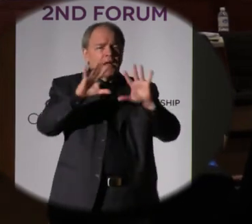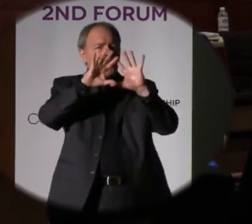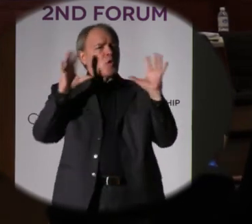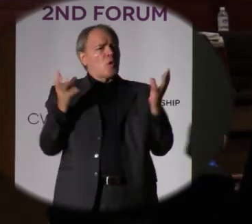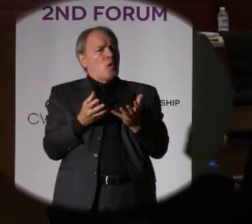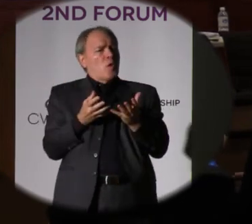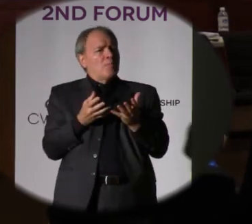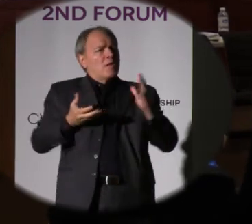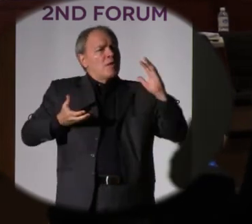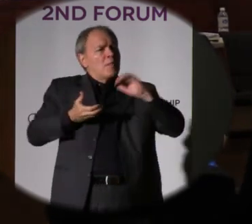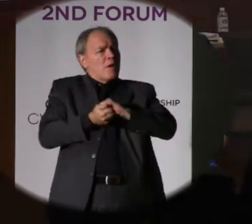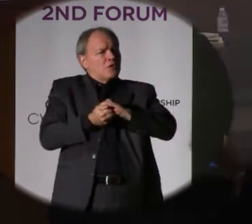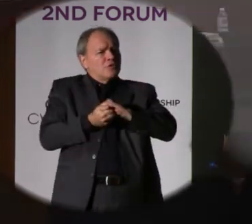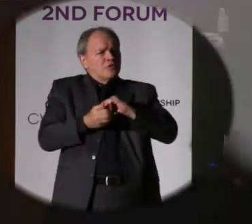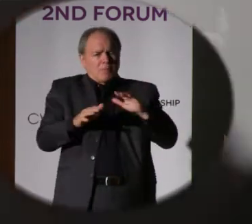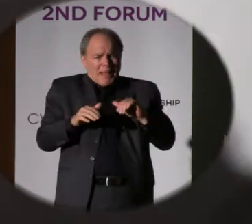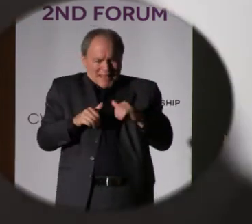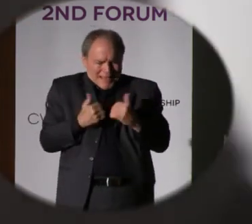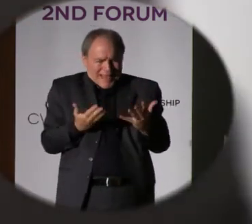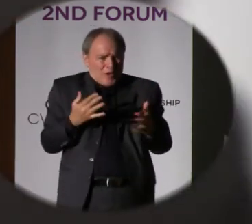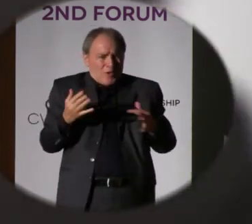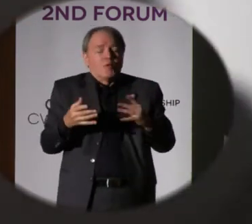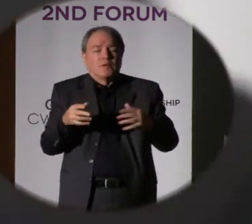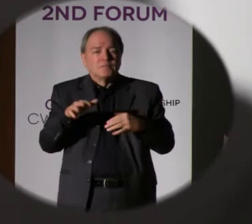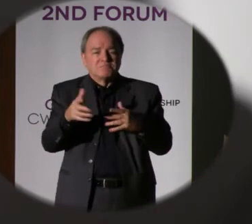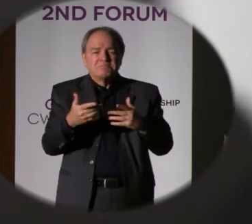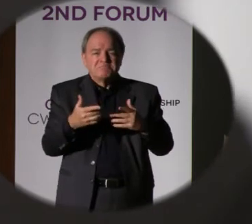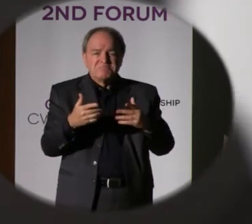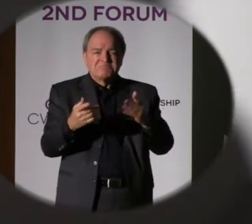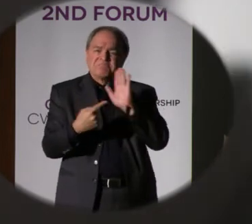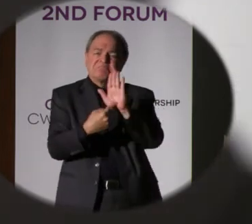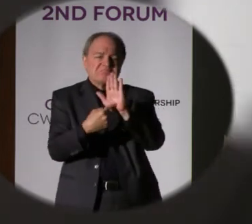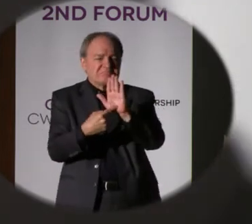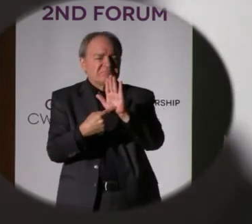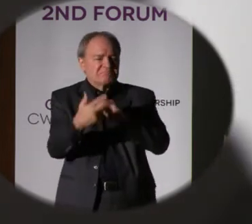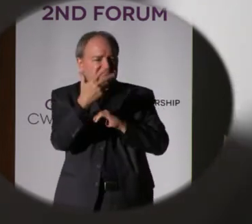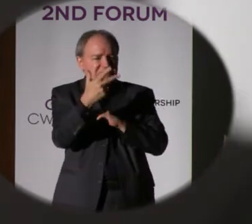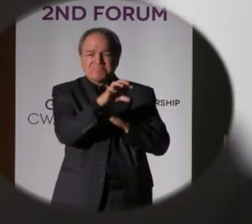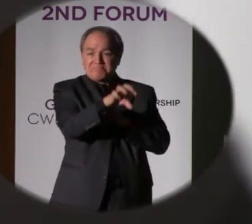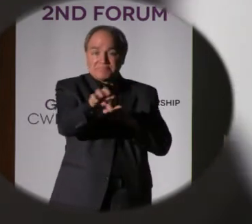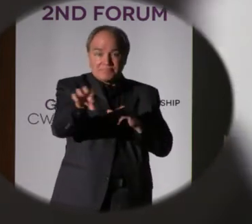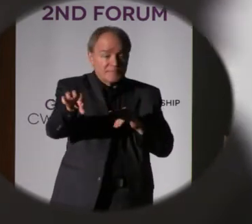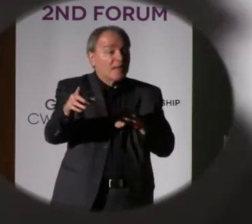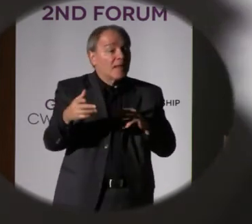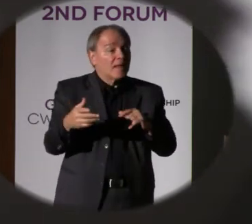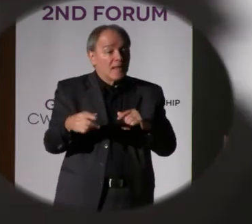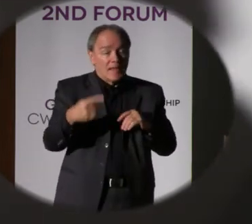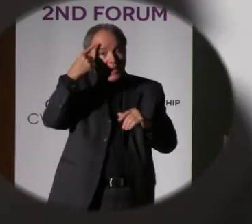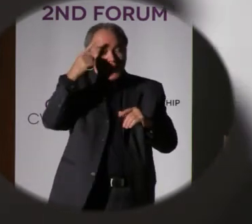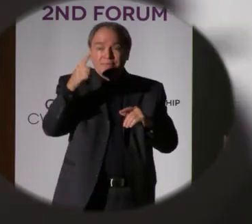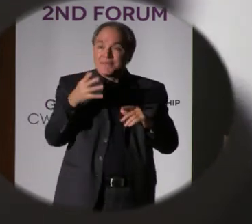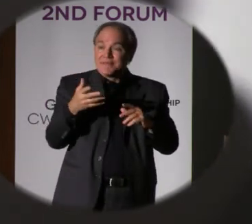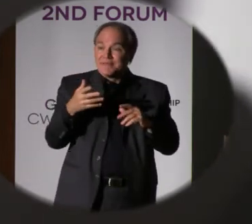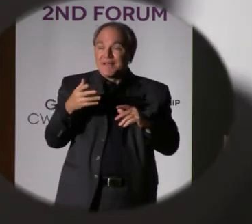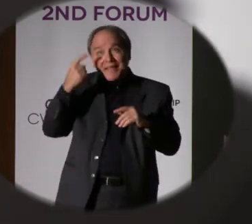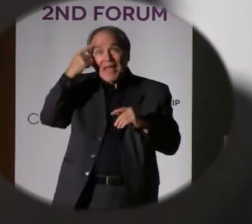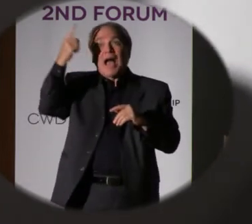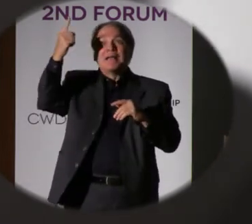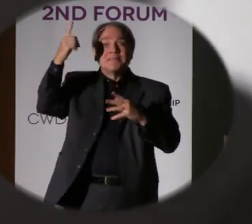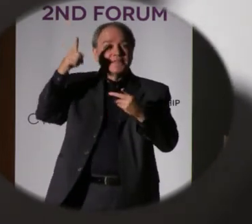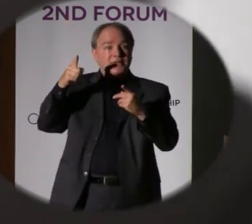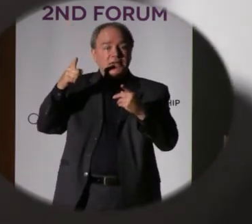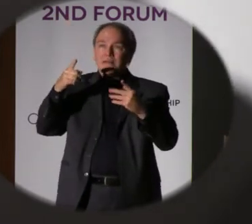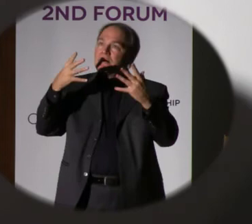brought together on the ground. And I can't stress enough how, I think, ingenious the global partnership is